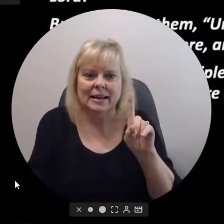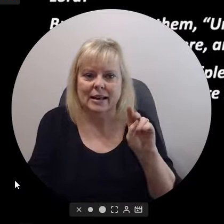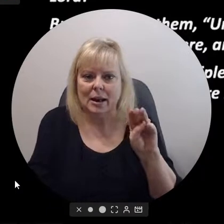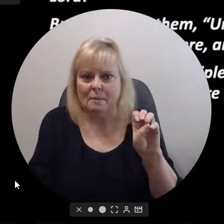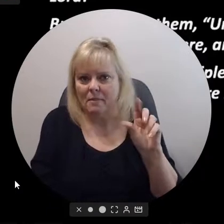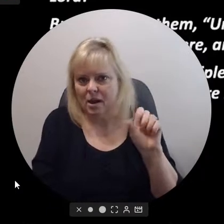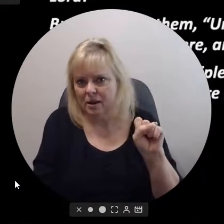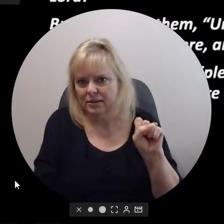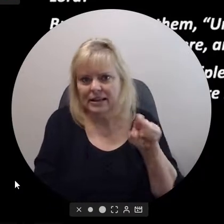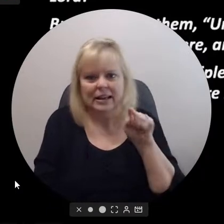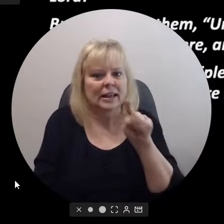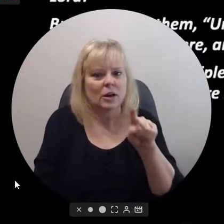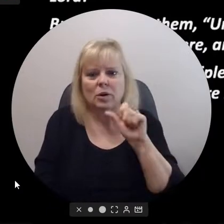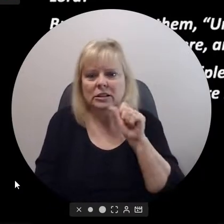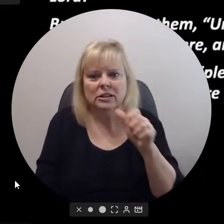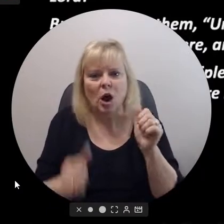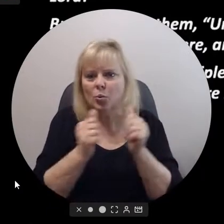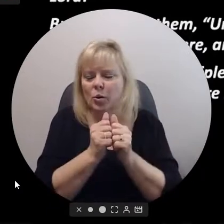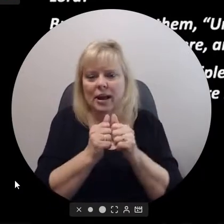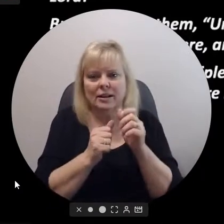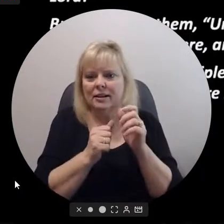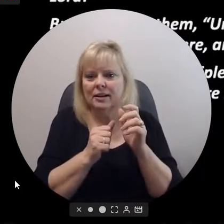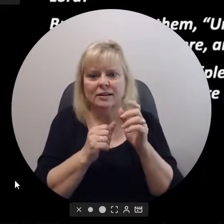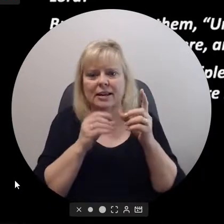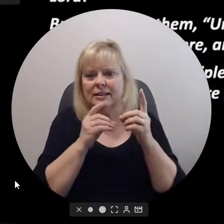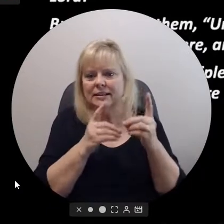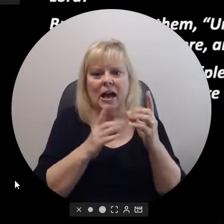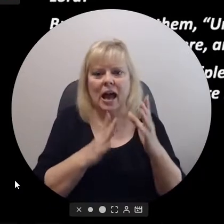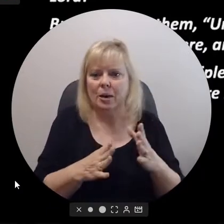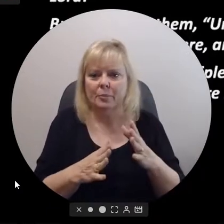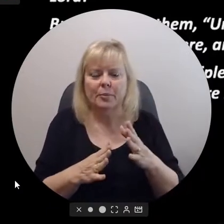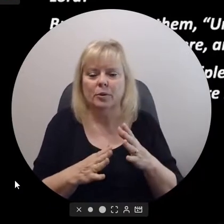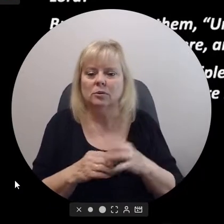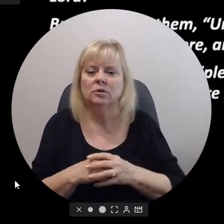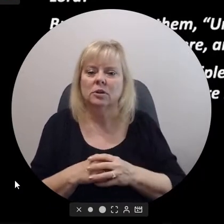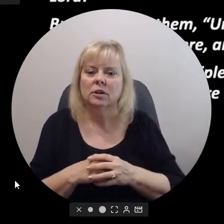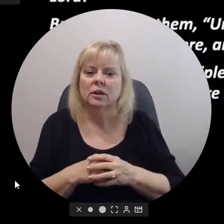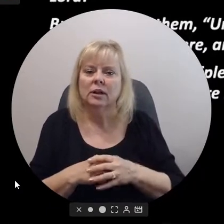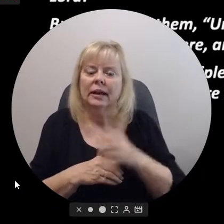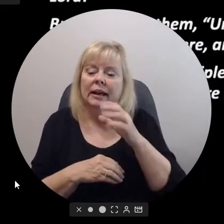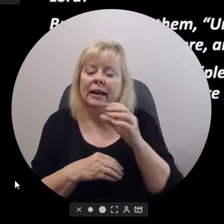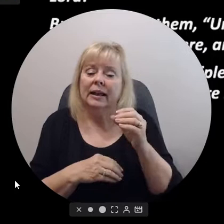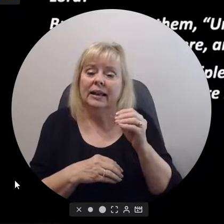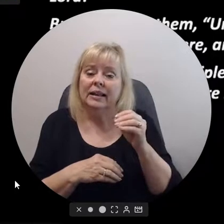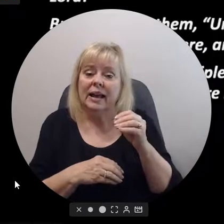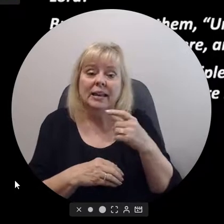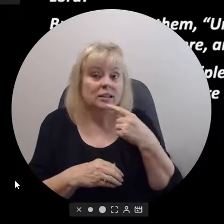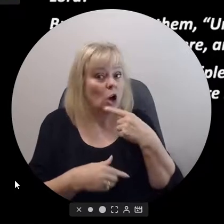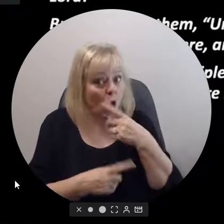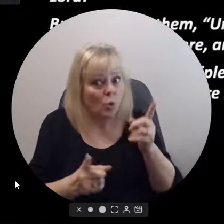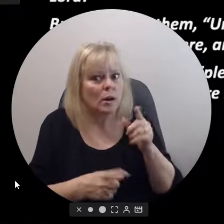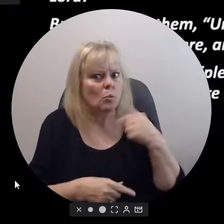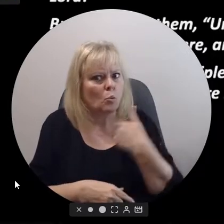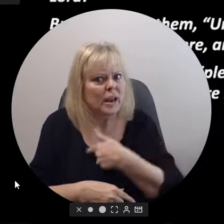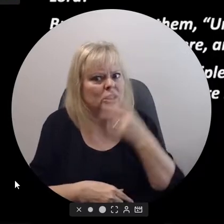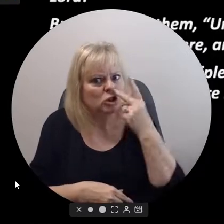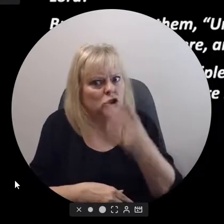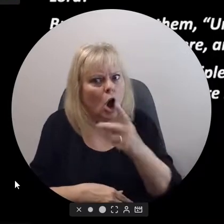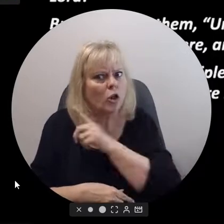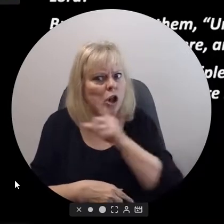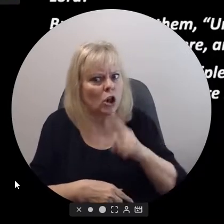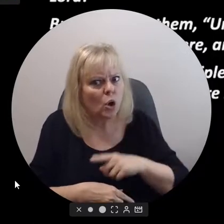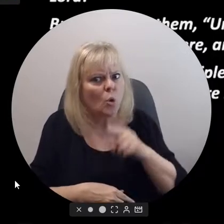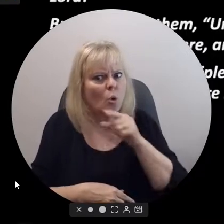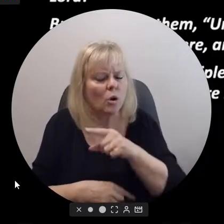came. And so the other disciples told him, "We have seen the Lord." But he said to